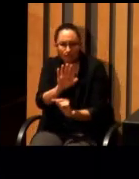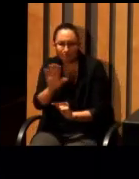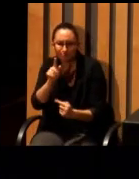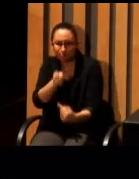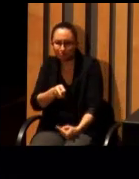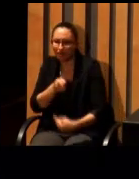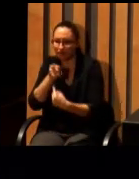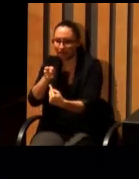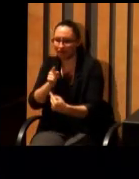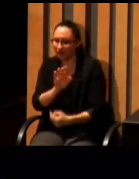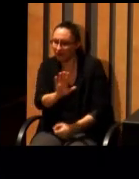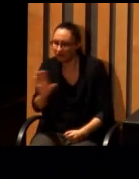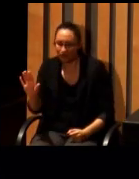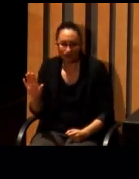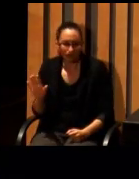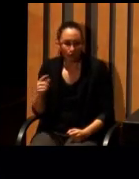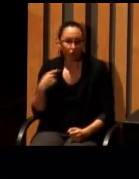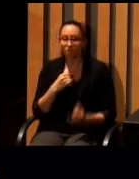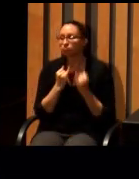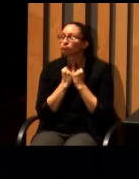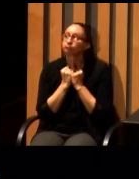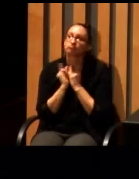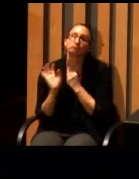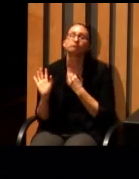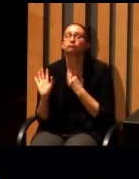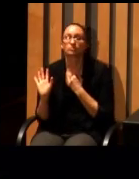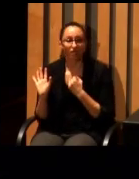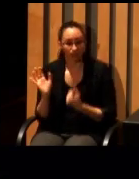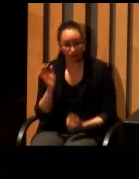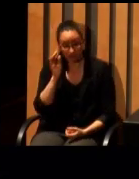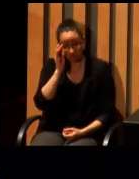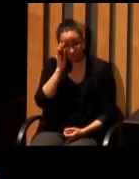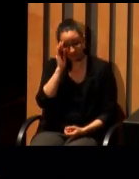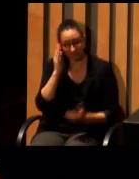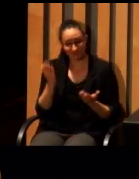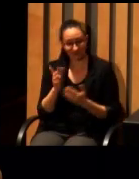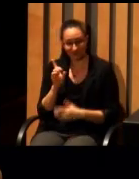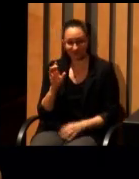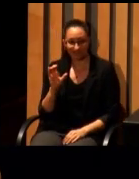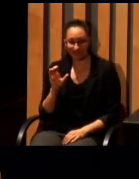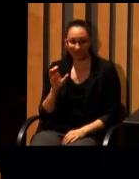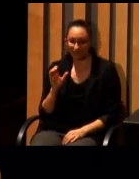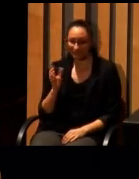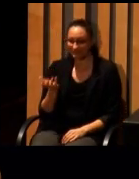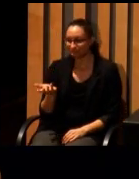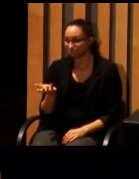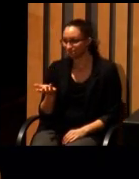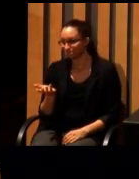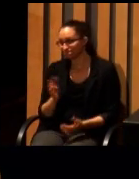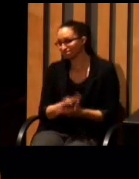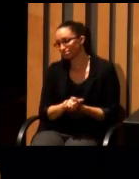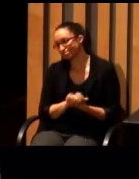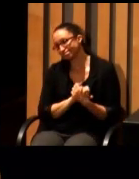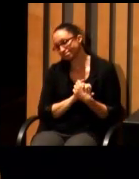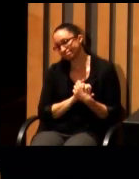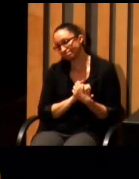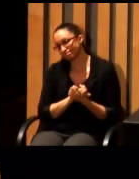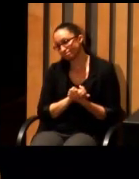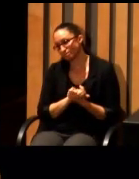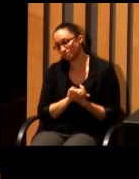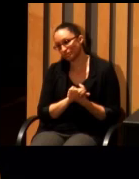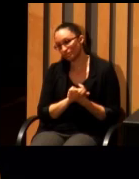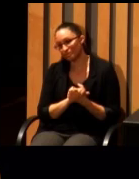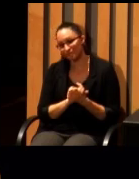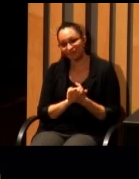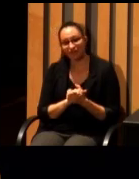struggle. This is a place where it's almost like, in some ways, a series of